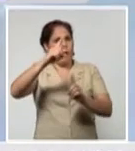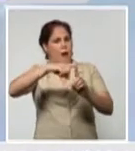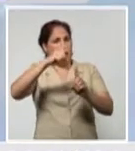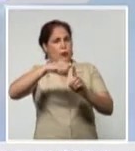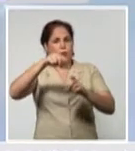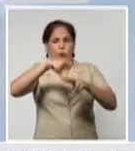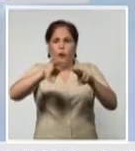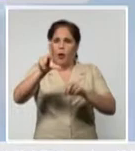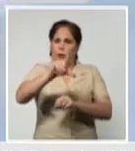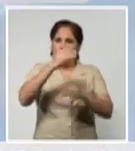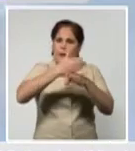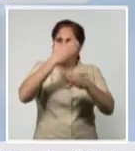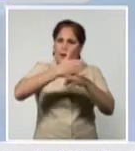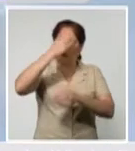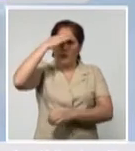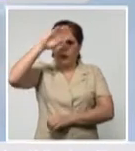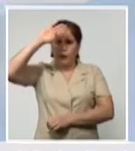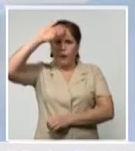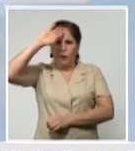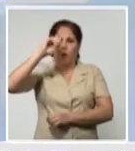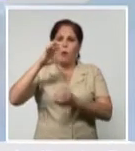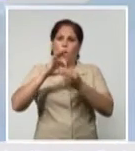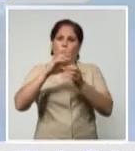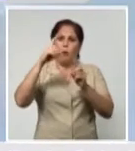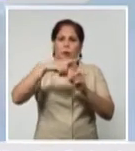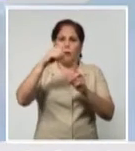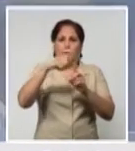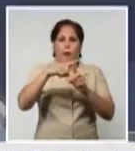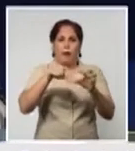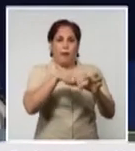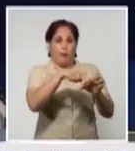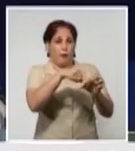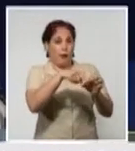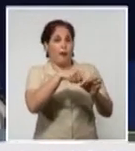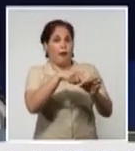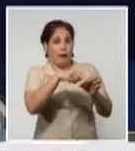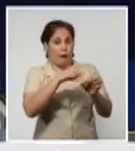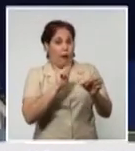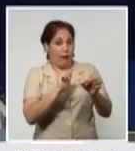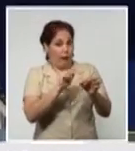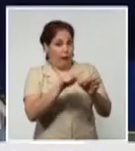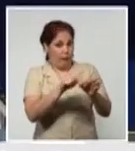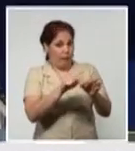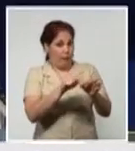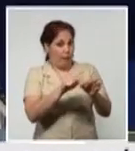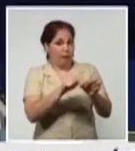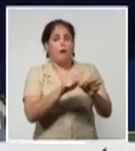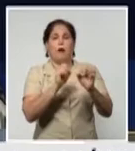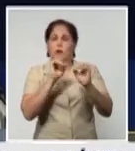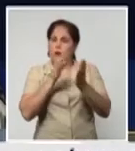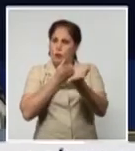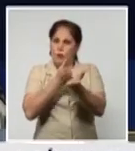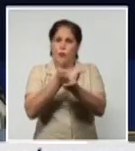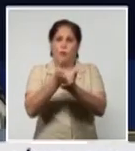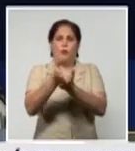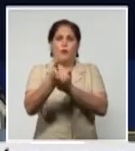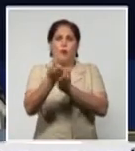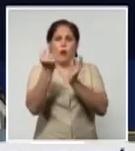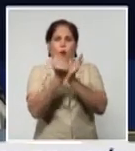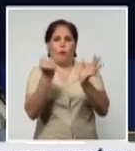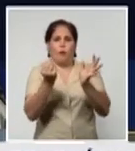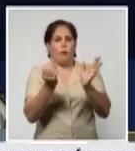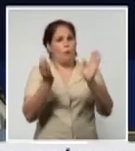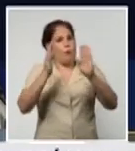Las Tunas, Holguín, Santiago de Cuba, Guantánamo, and the Isle of Youth Municipality do not